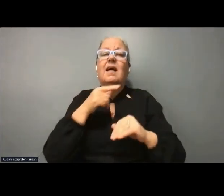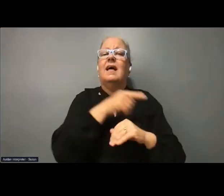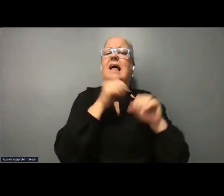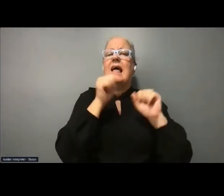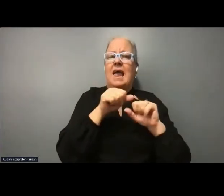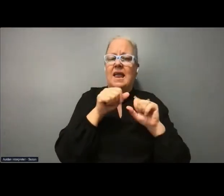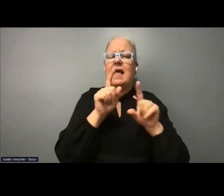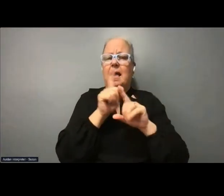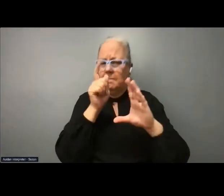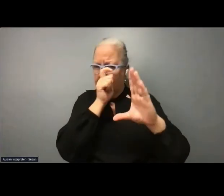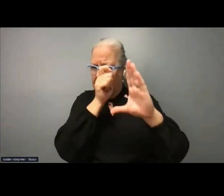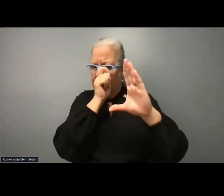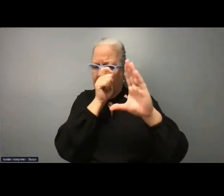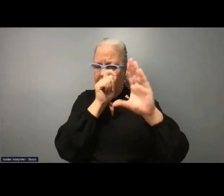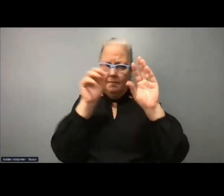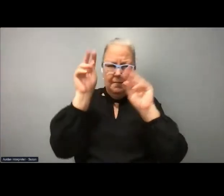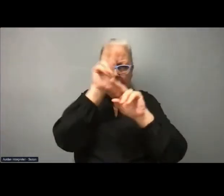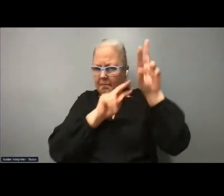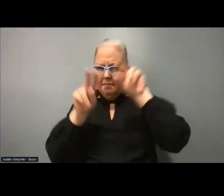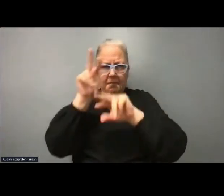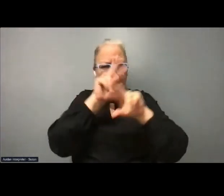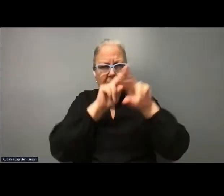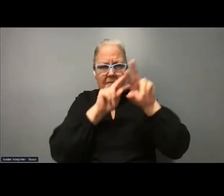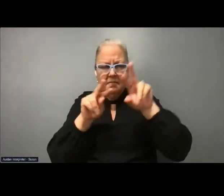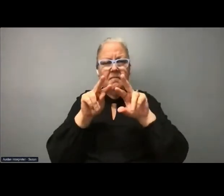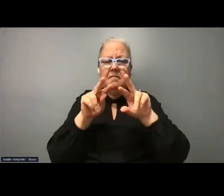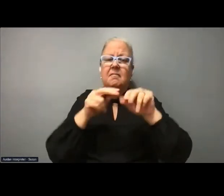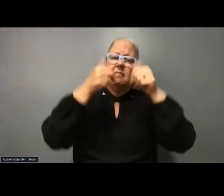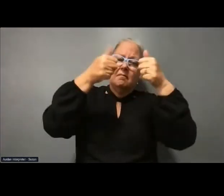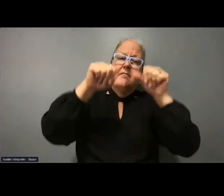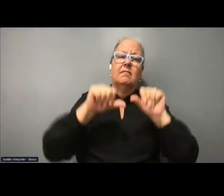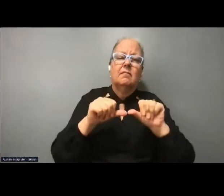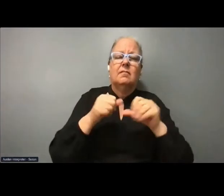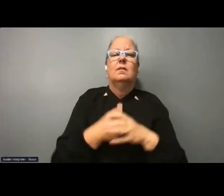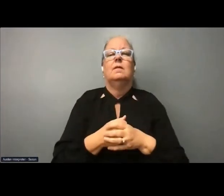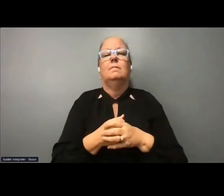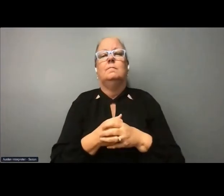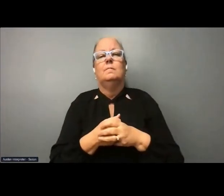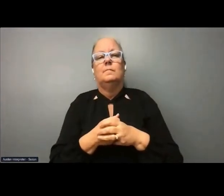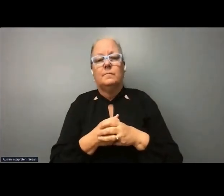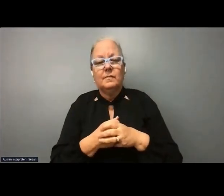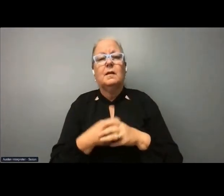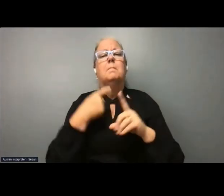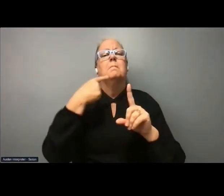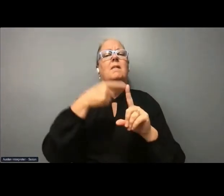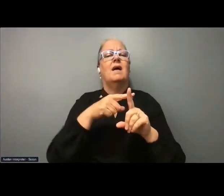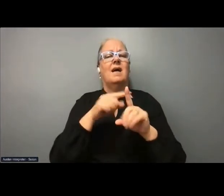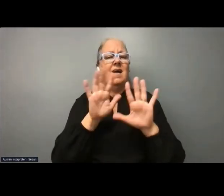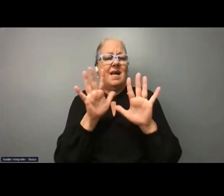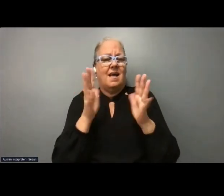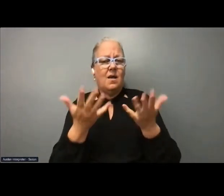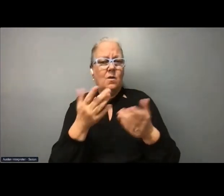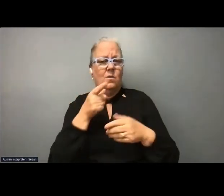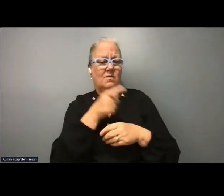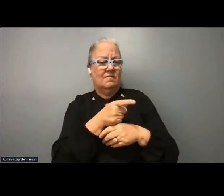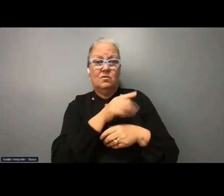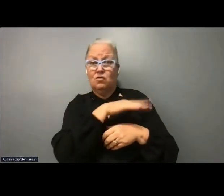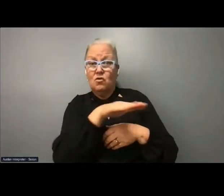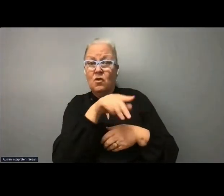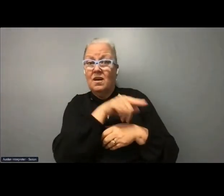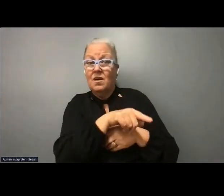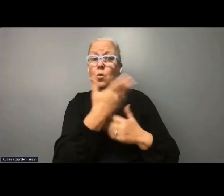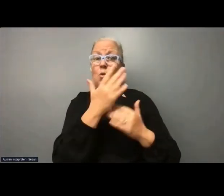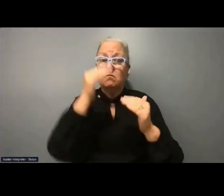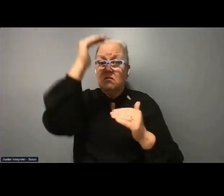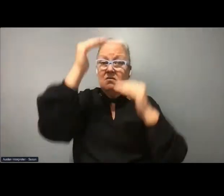It also explains whether the complaint or the feedback have been raised from child or adults, the